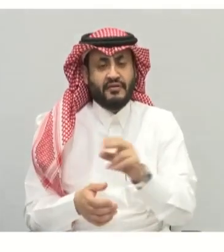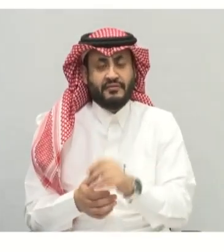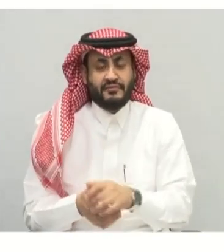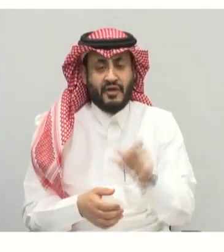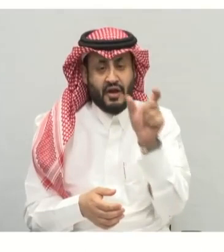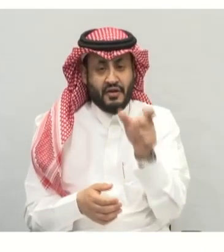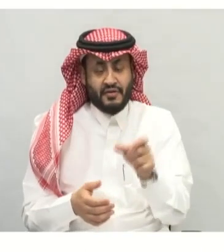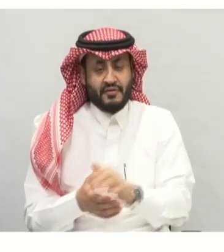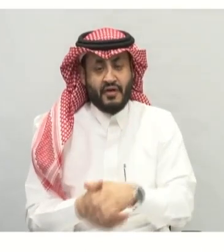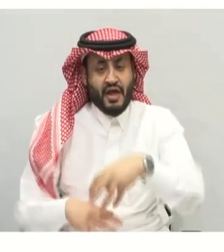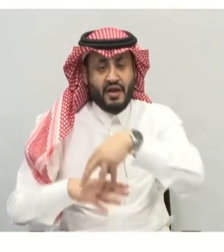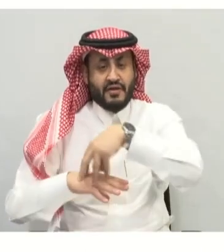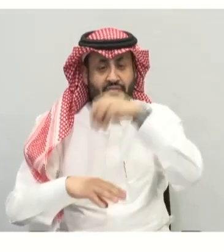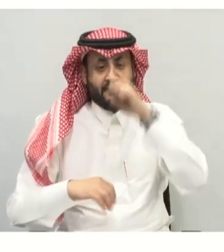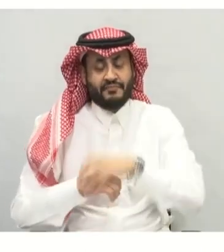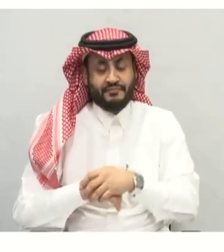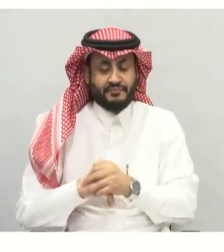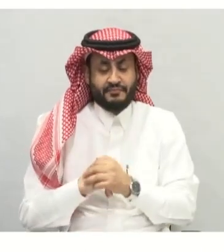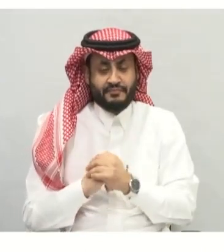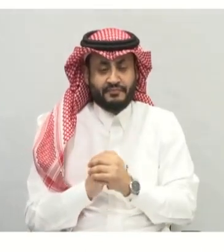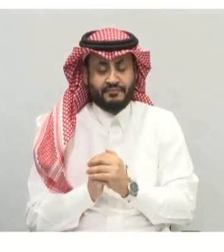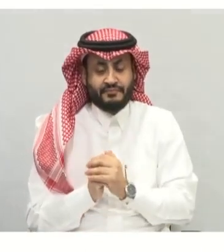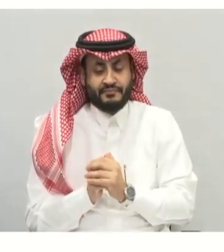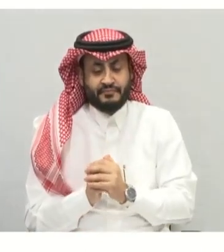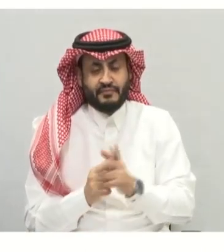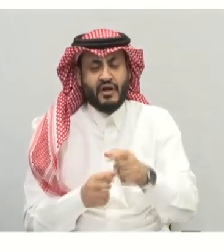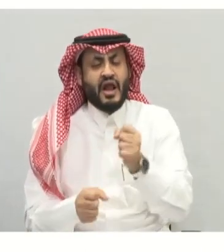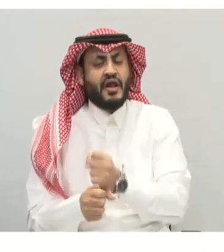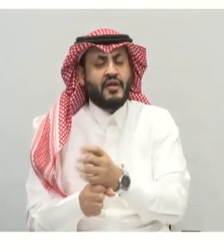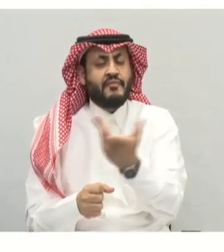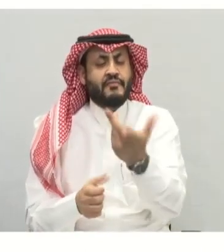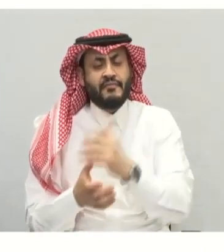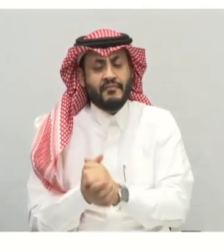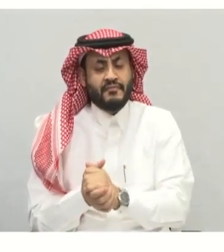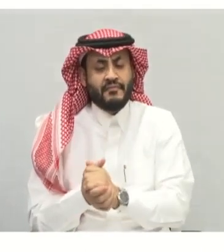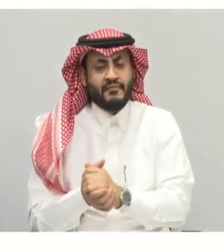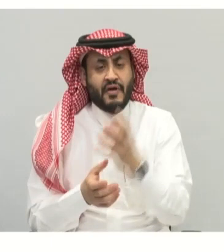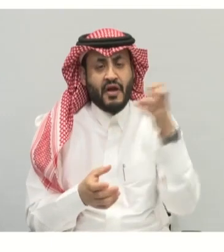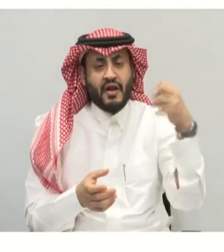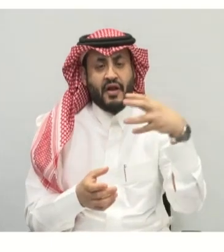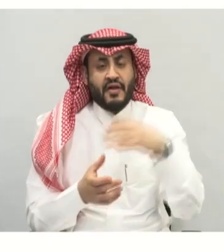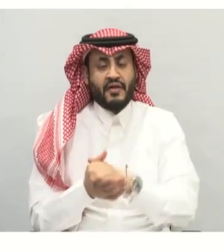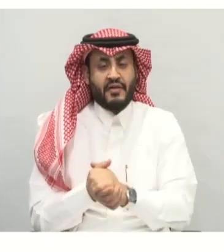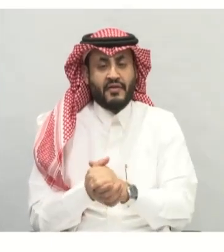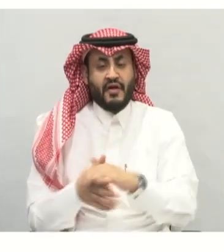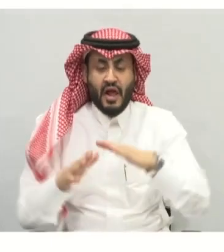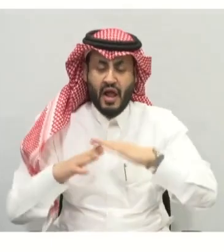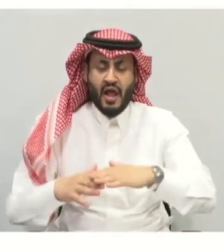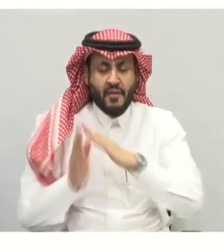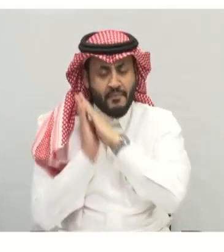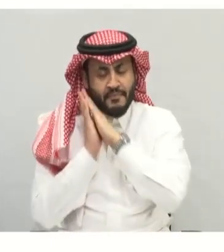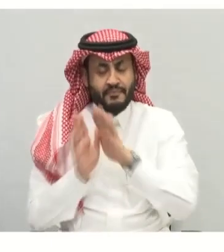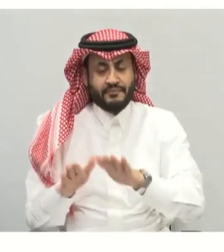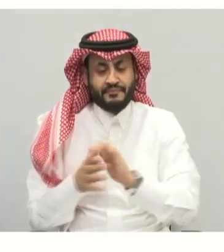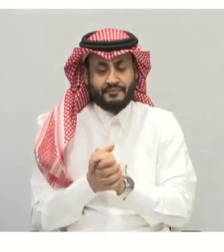said the Italy Greece and Spain and what do people usually do there in the afternoon they usually take